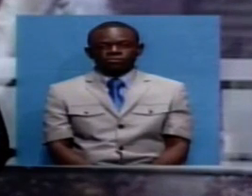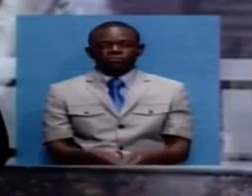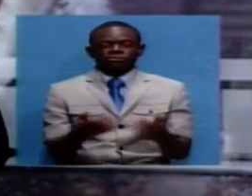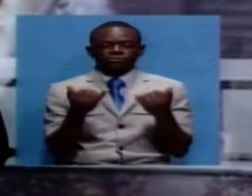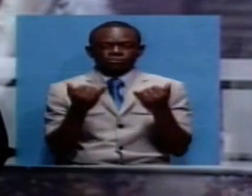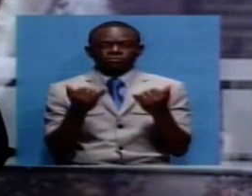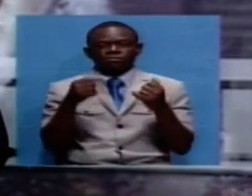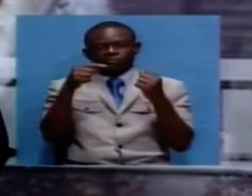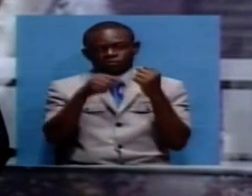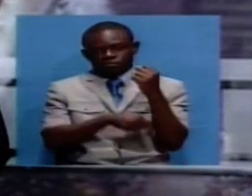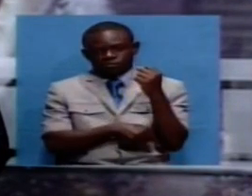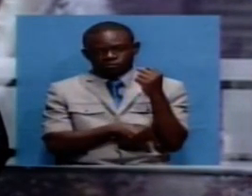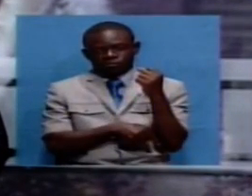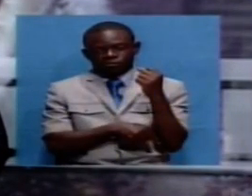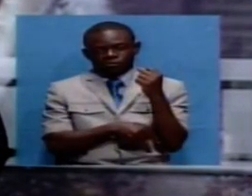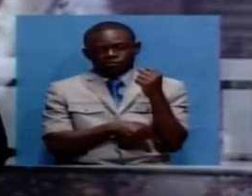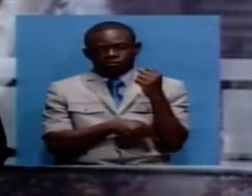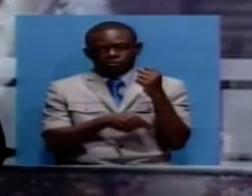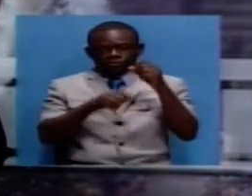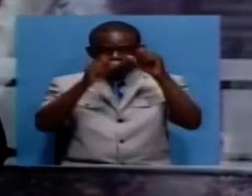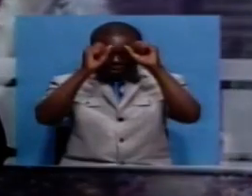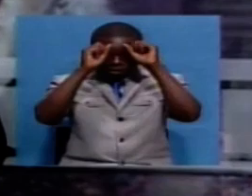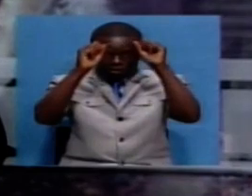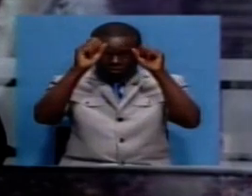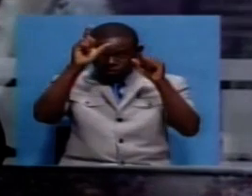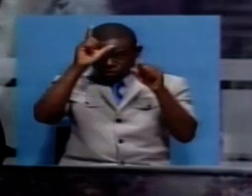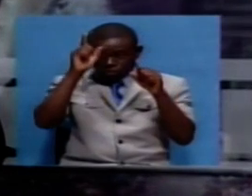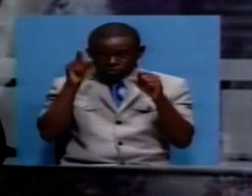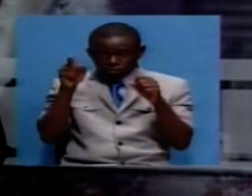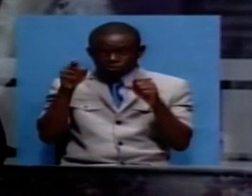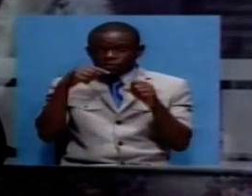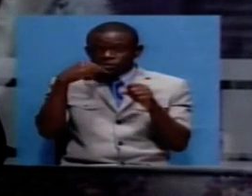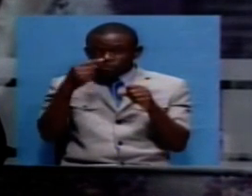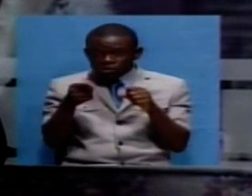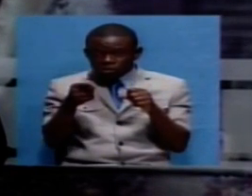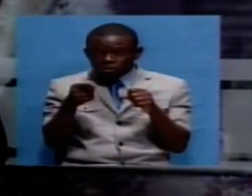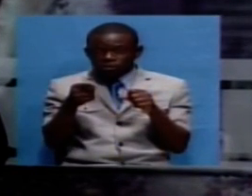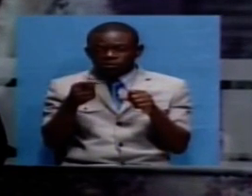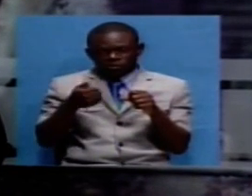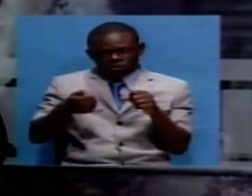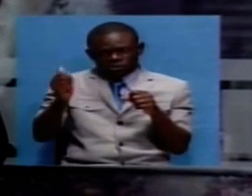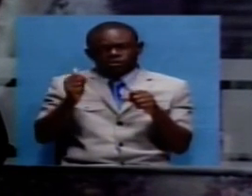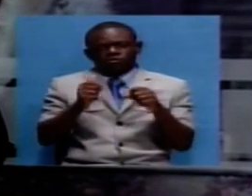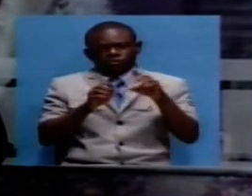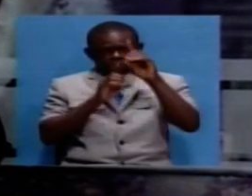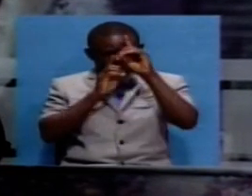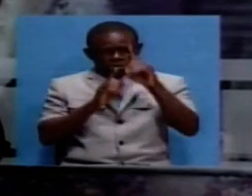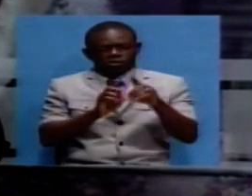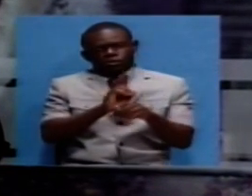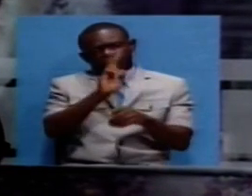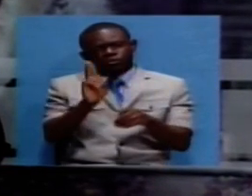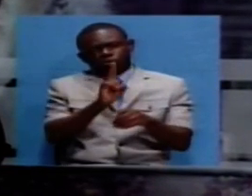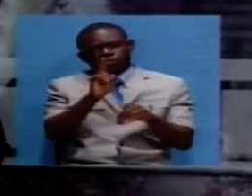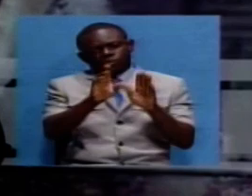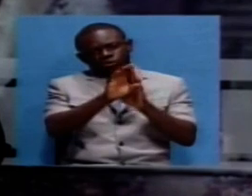Details in our news this evening. President Edgar Lungu has assured the nation that the invocation of Article 31 of the Constitution to